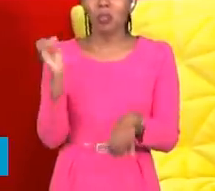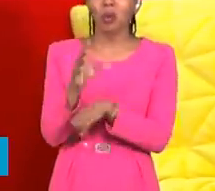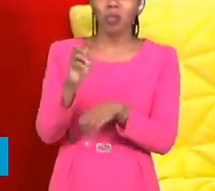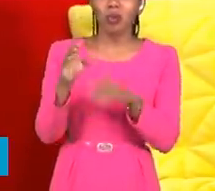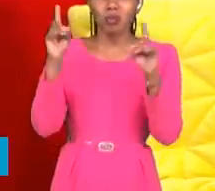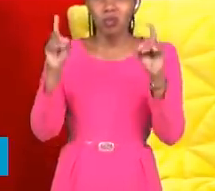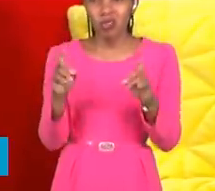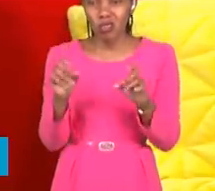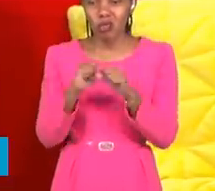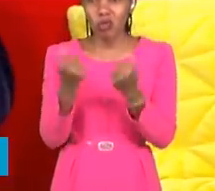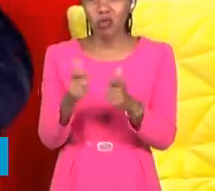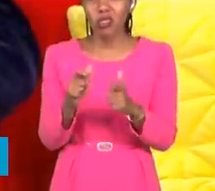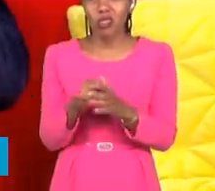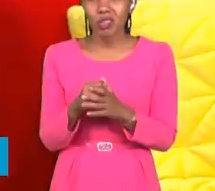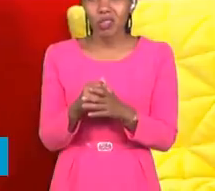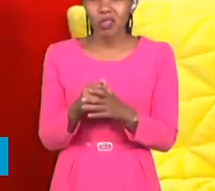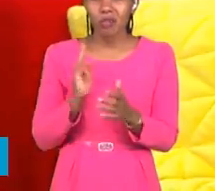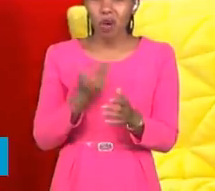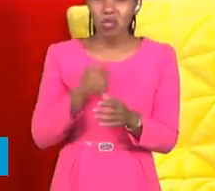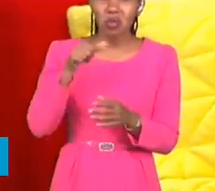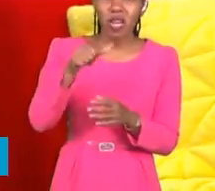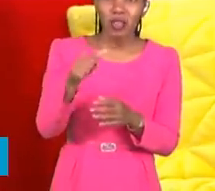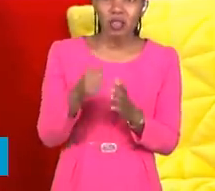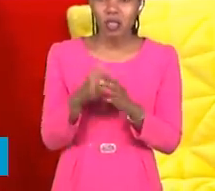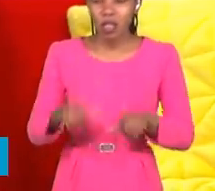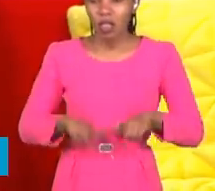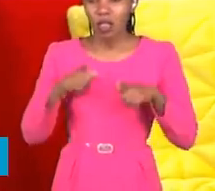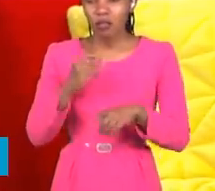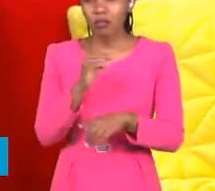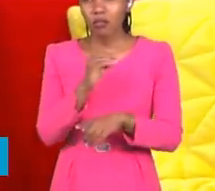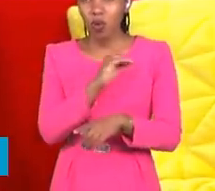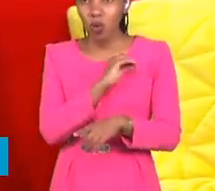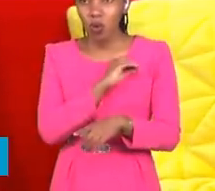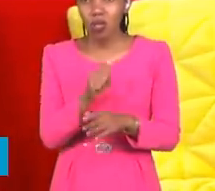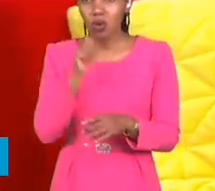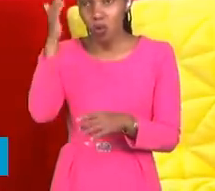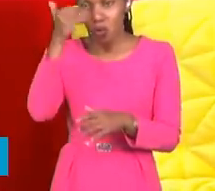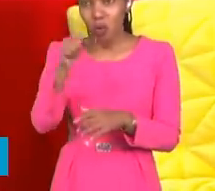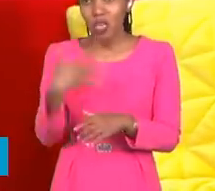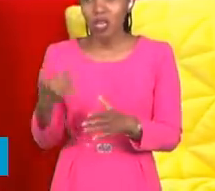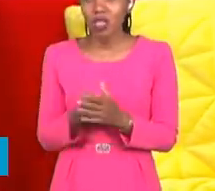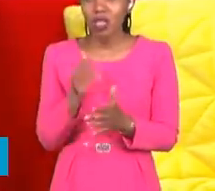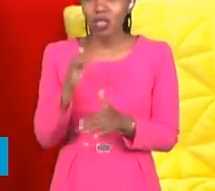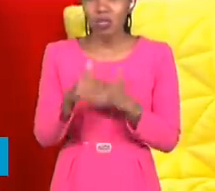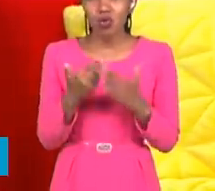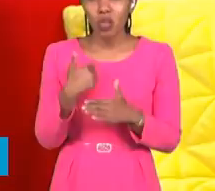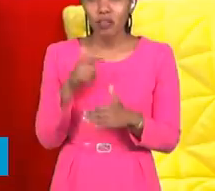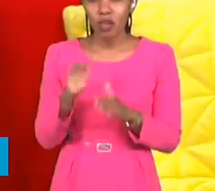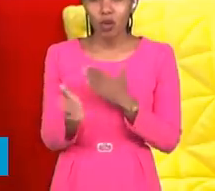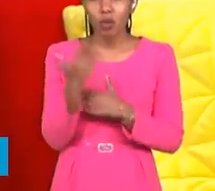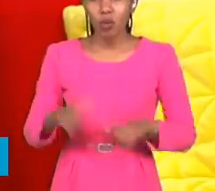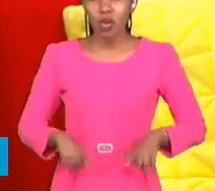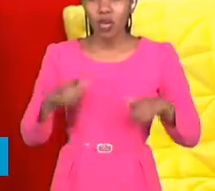pictures on social media for us to like or people to like. They're living their lives. They're so innocent. They don't even know anything. True. That's what I had for you right here on Morning